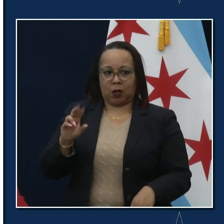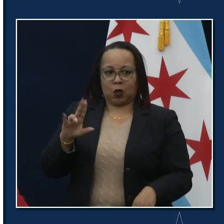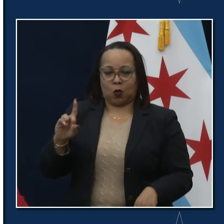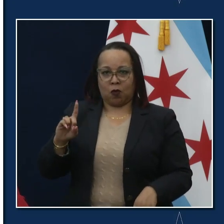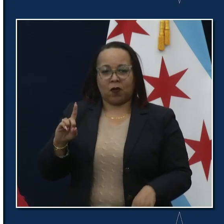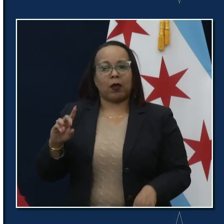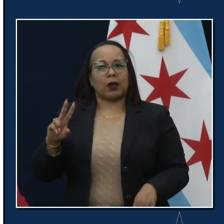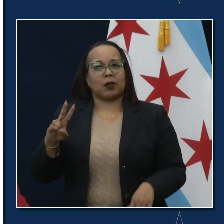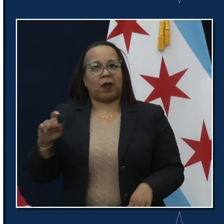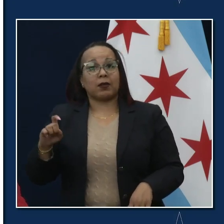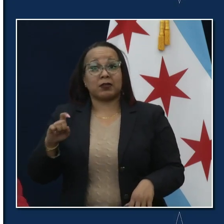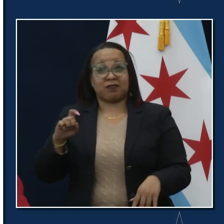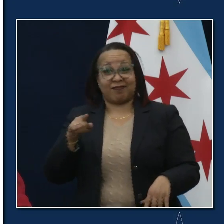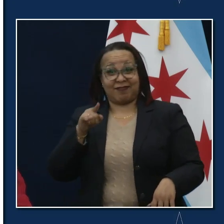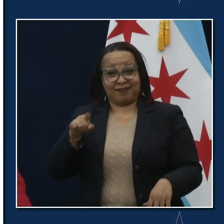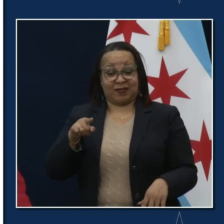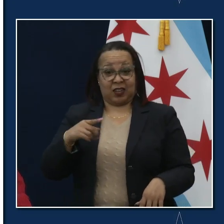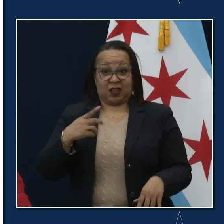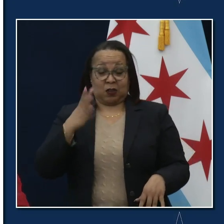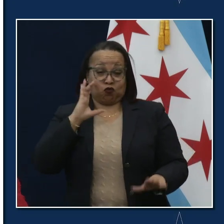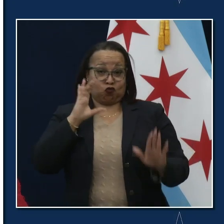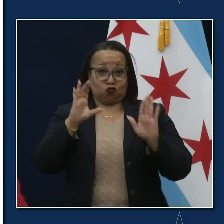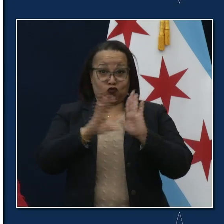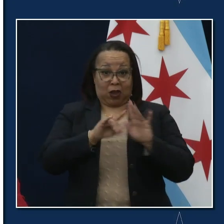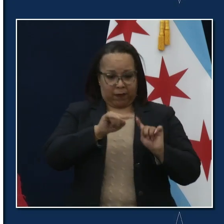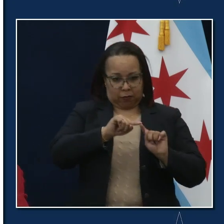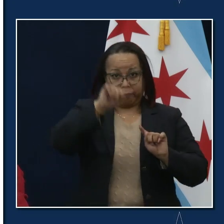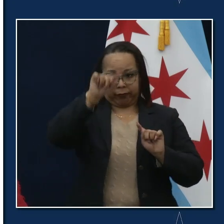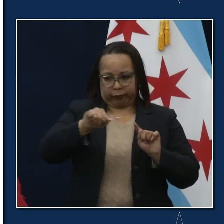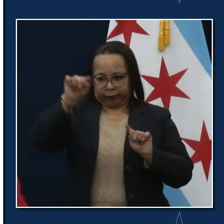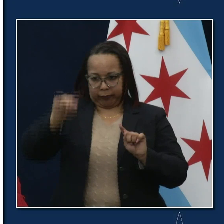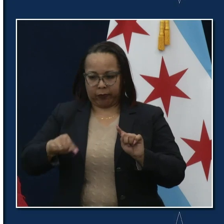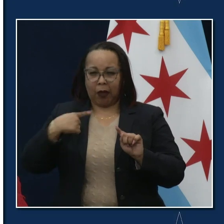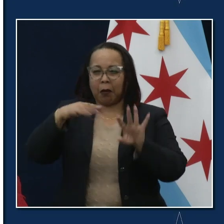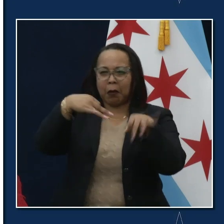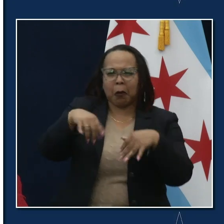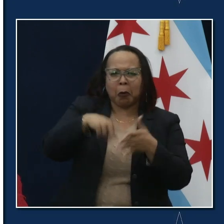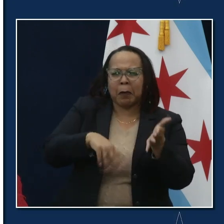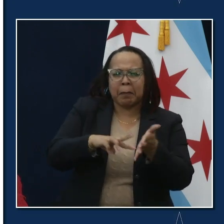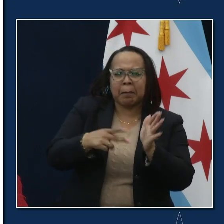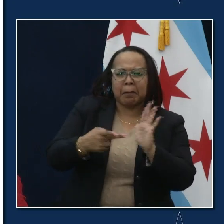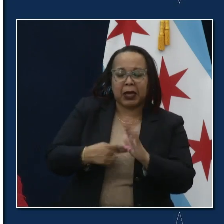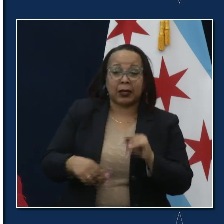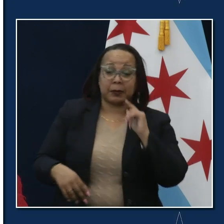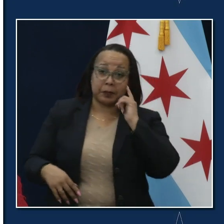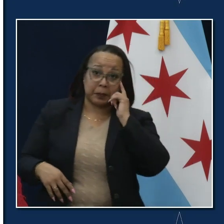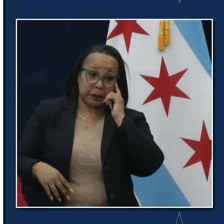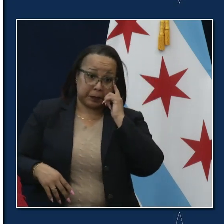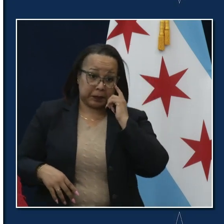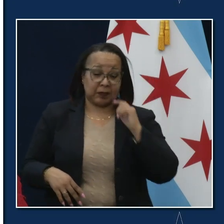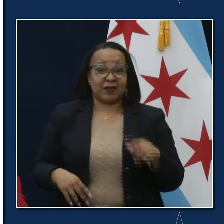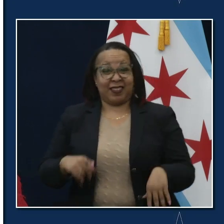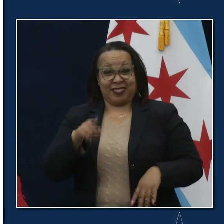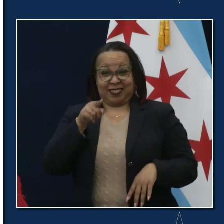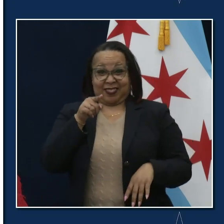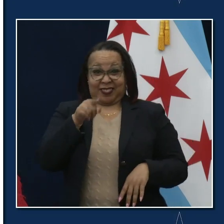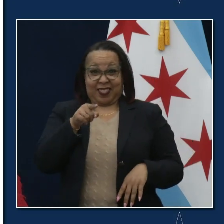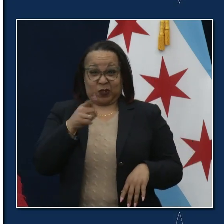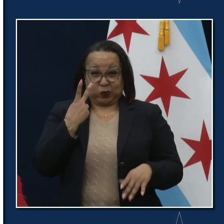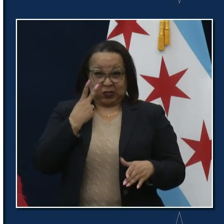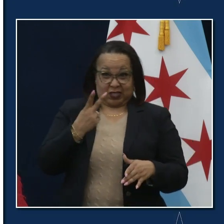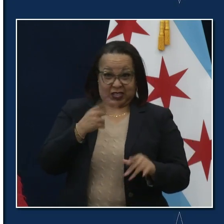chi.gov/COVID-Dash. I've shown you these graphs, but let me just highlight for you what they mean. So this is just Chicago